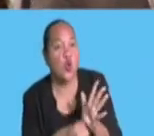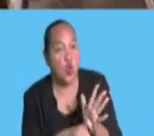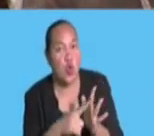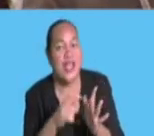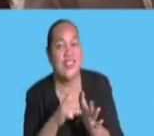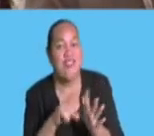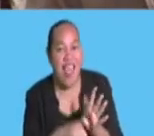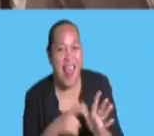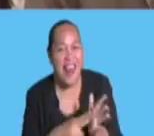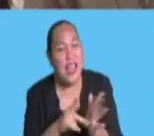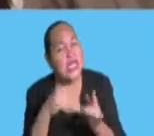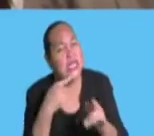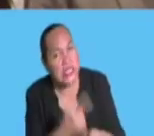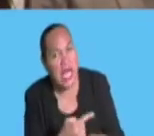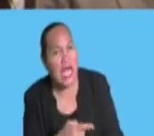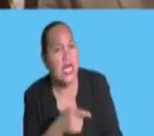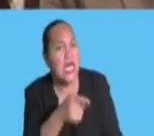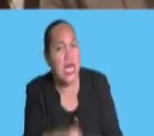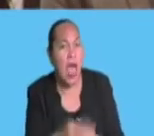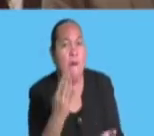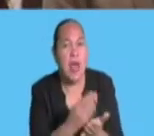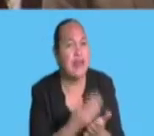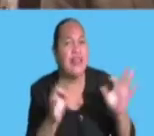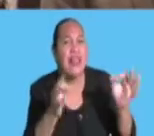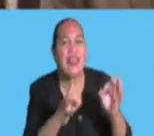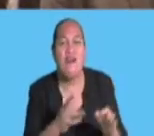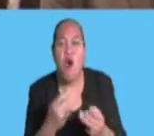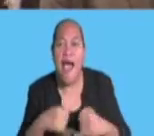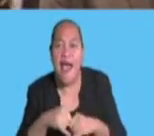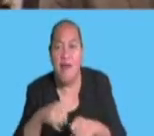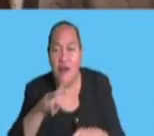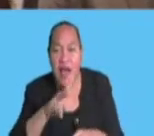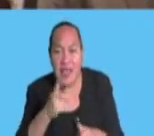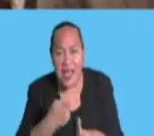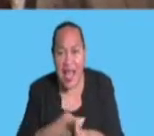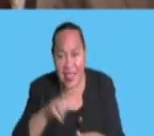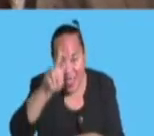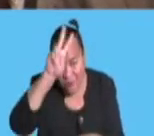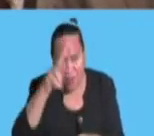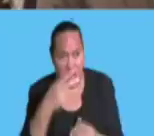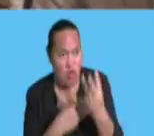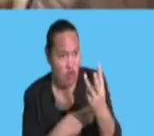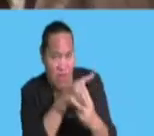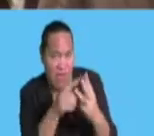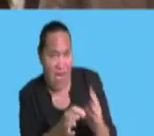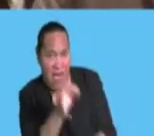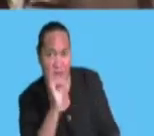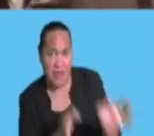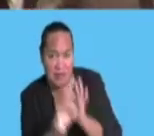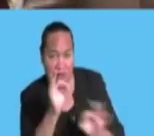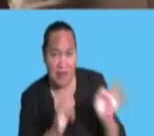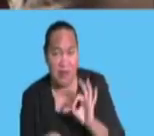said that the budget has nothing on the island of Kandavu, and questions why 3 members of parliament from Kandavu, Honorable O'Connor,